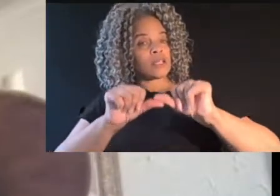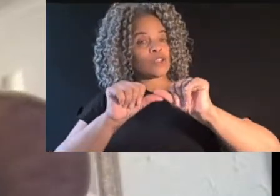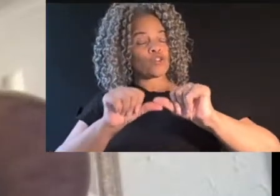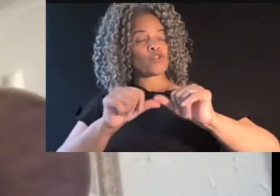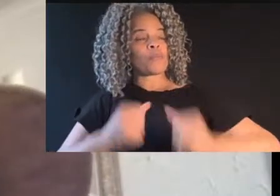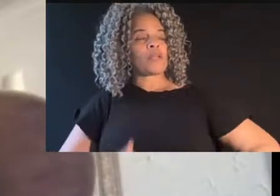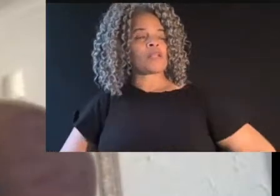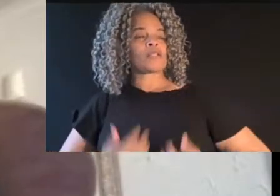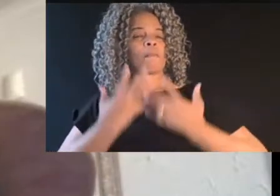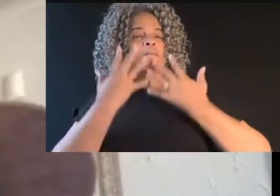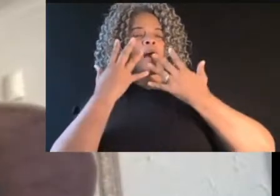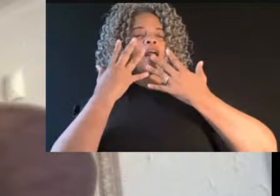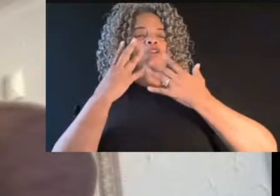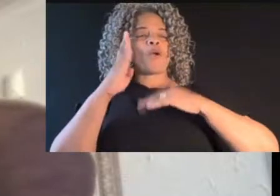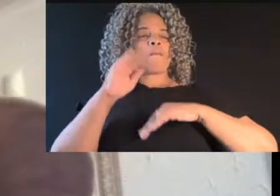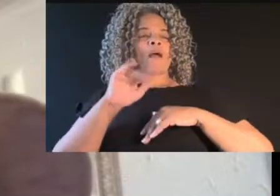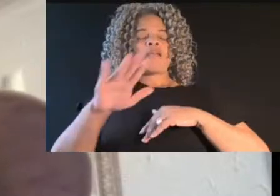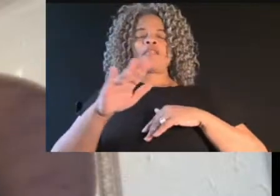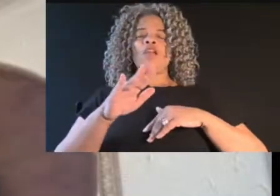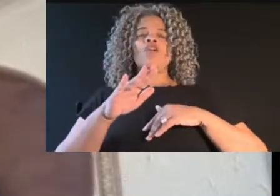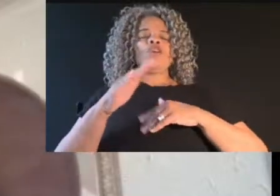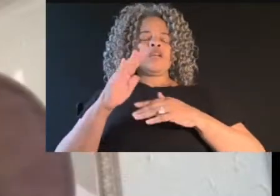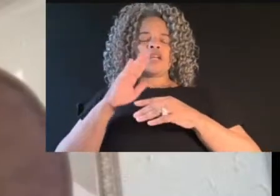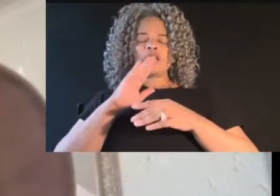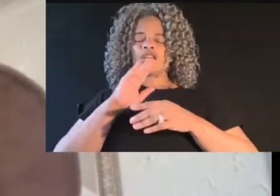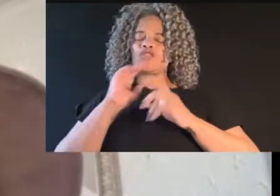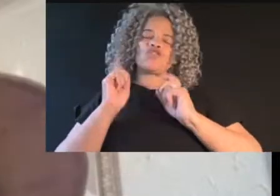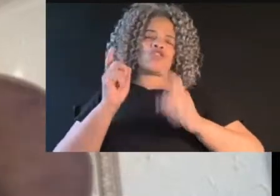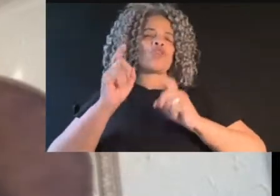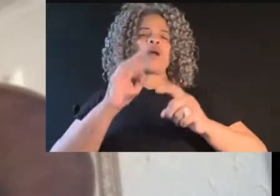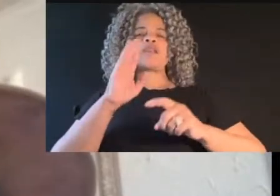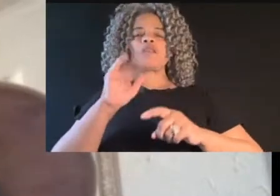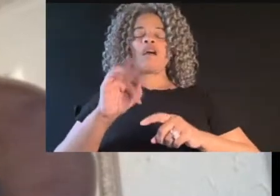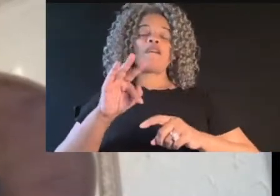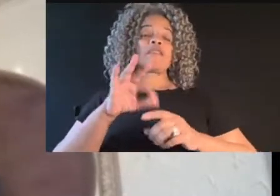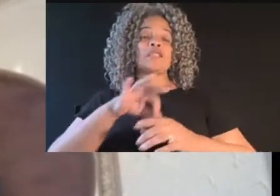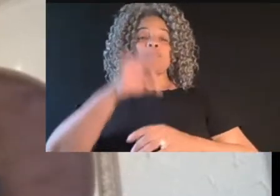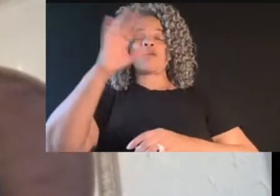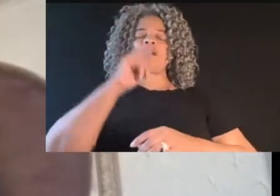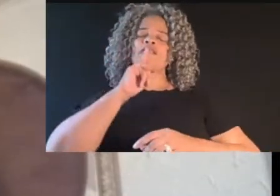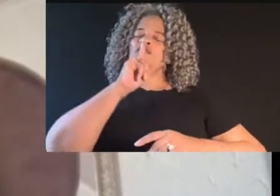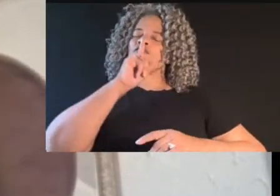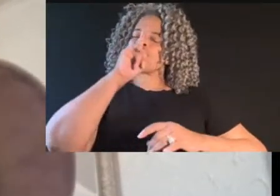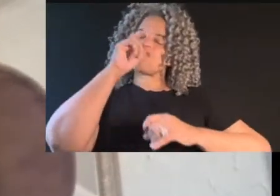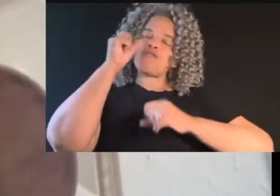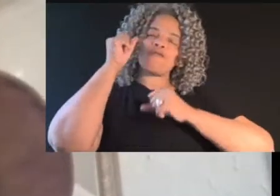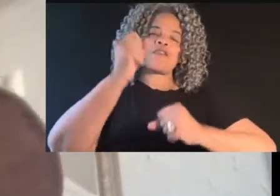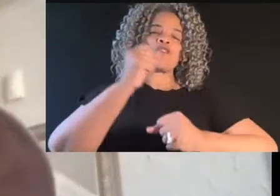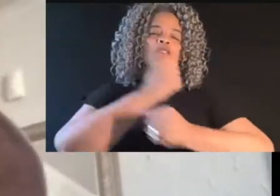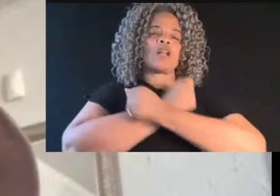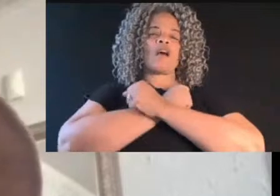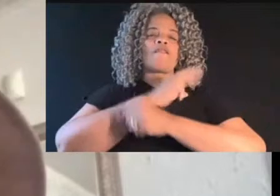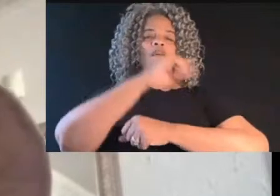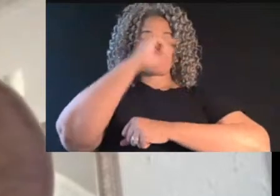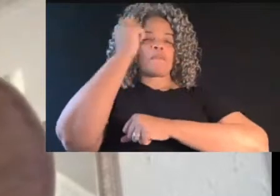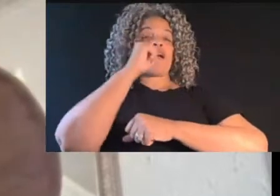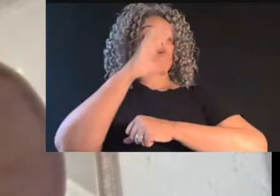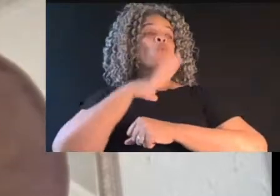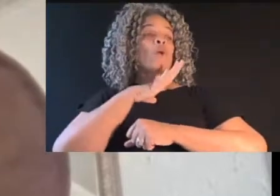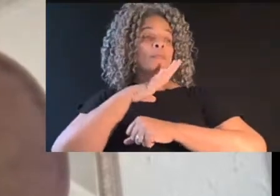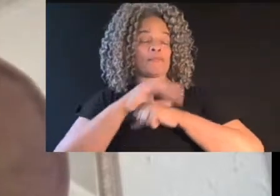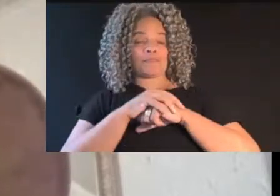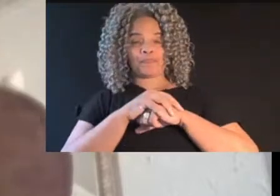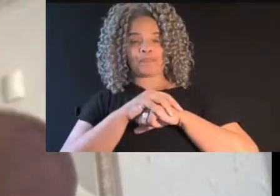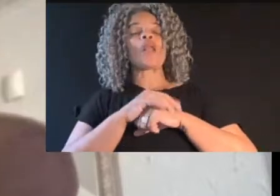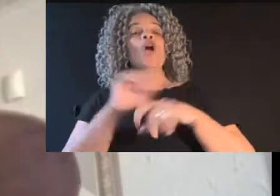inspired by their generosity of spirit and their fierce, fierce love of Black women.